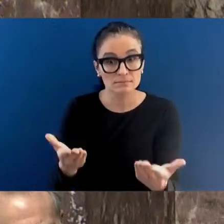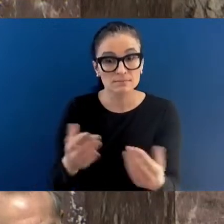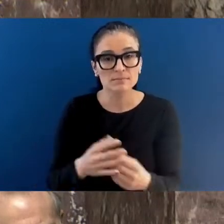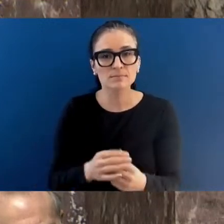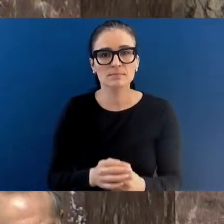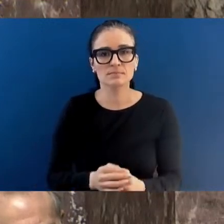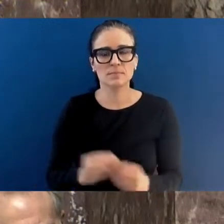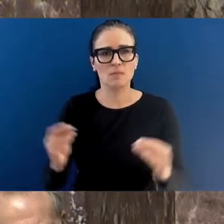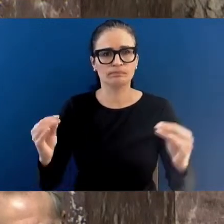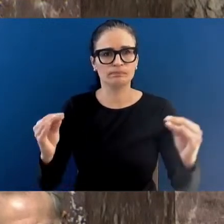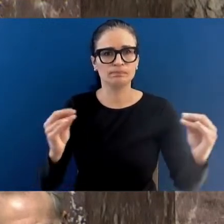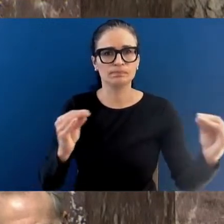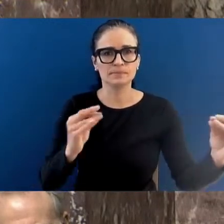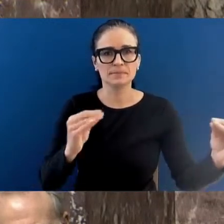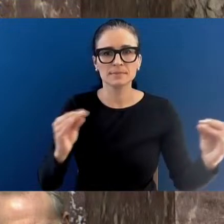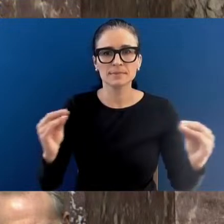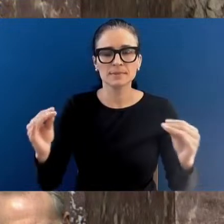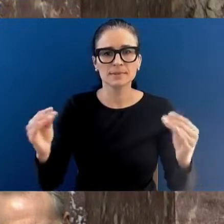Members,